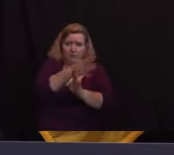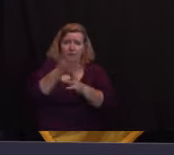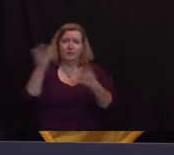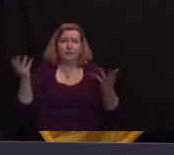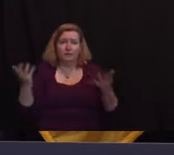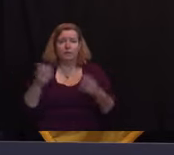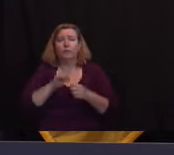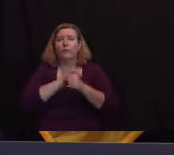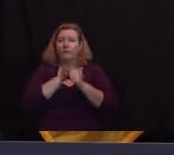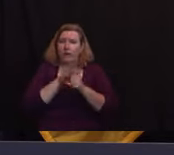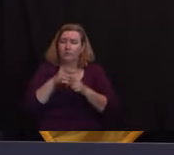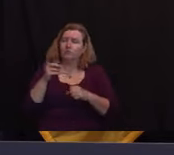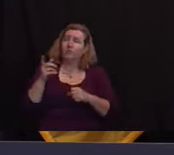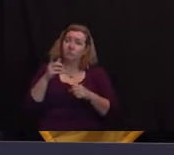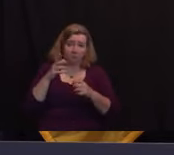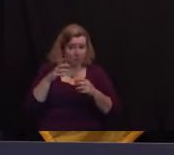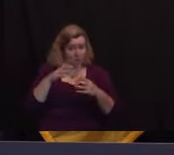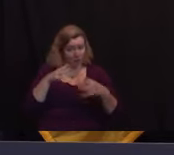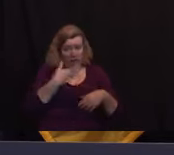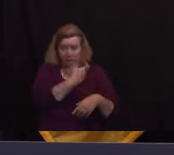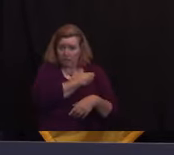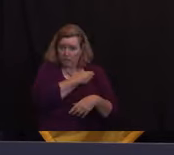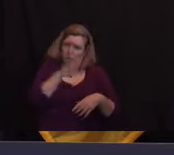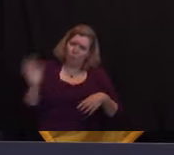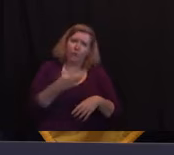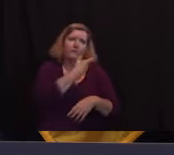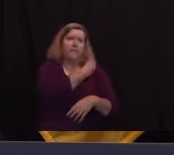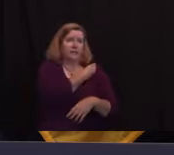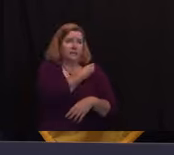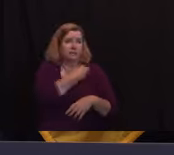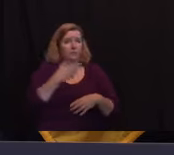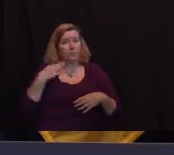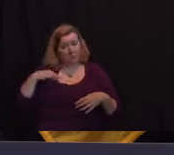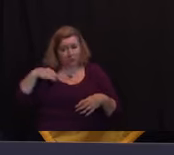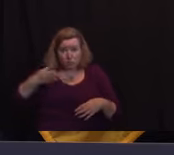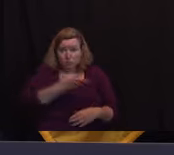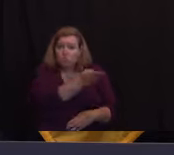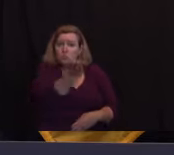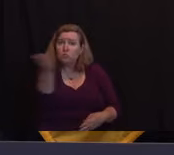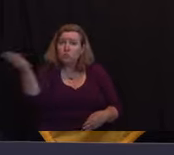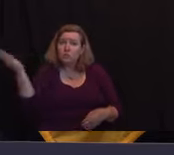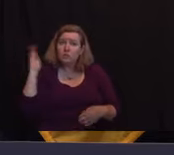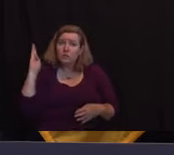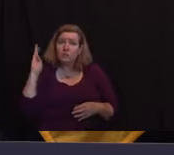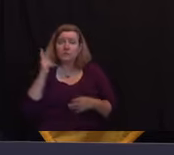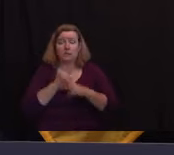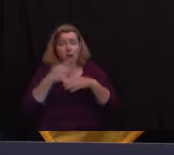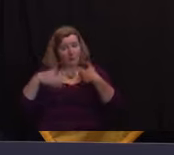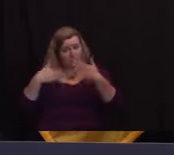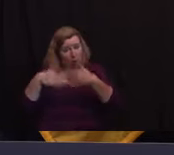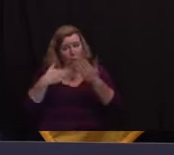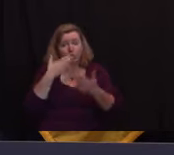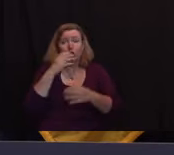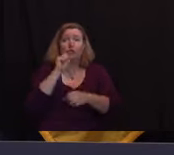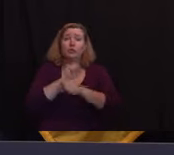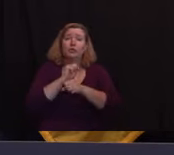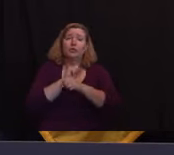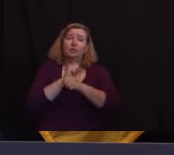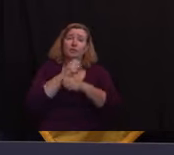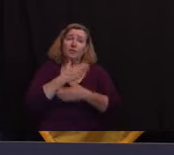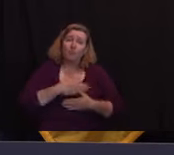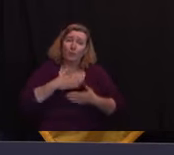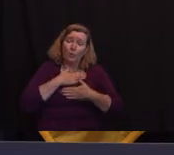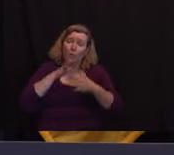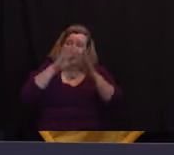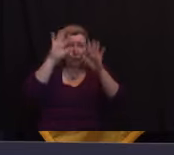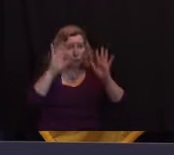vaccinated. I promise you it's in your personal best interest. Keep doing what you're doing, folks, by the millions. Let's enjoy this great weather. Whether